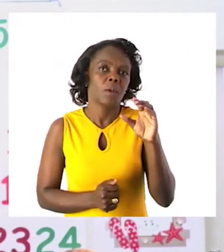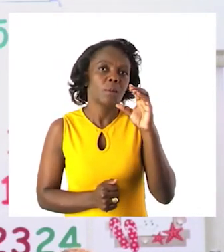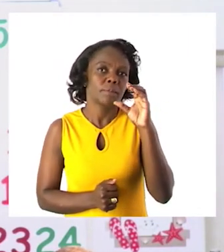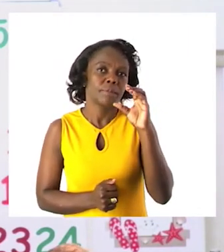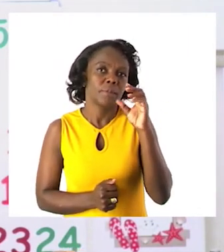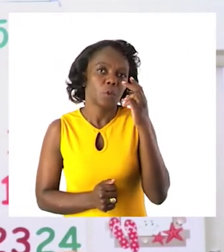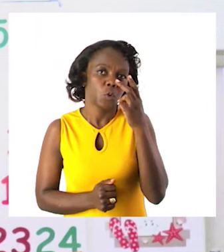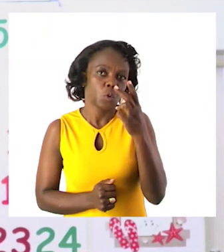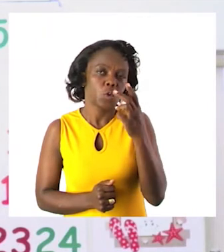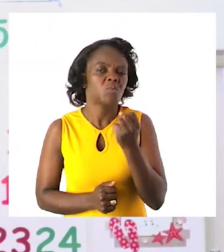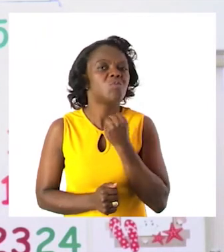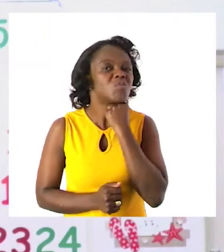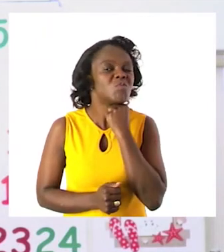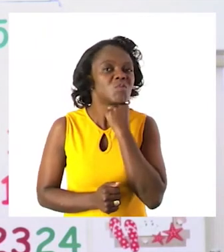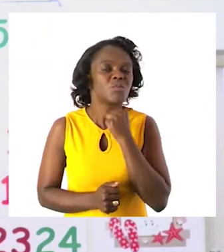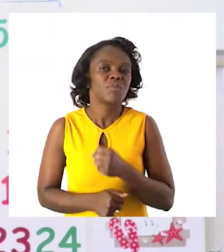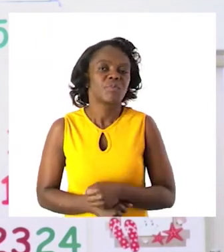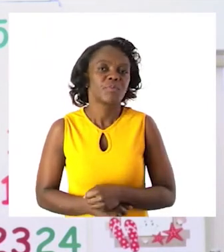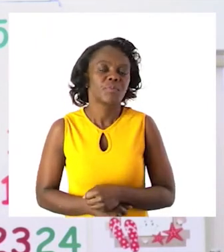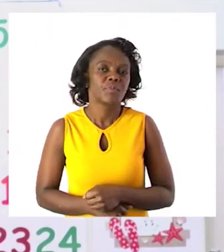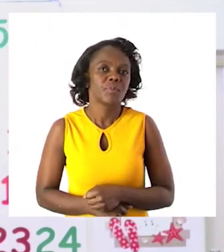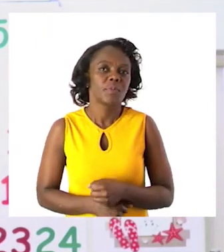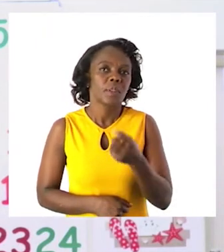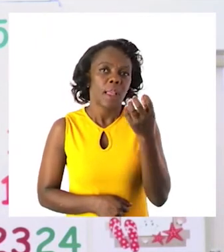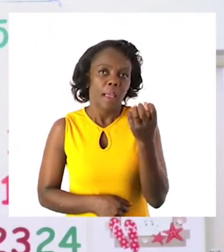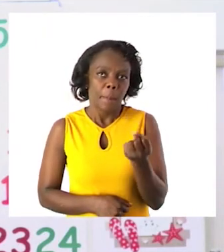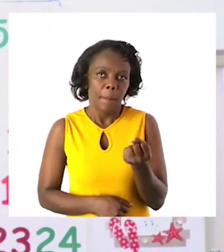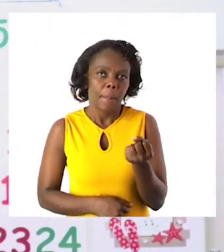sounds that always confuse us. We have